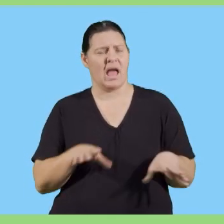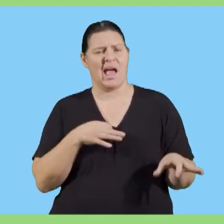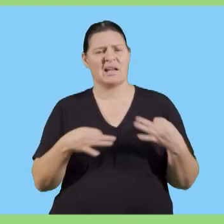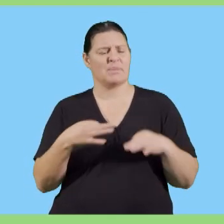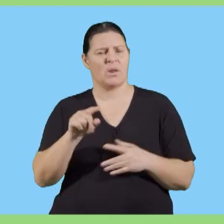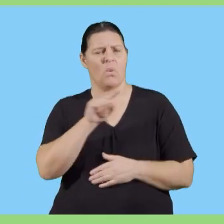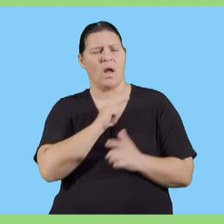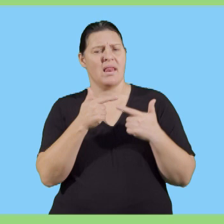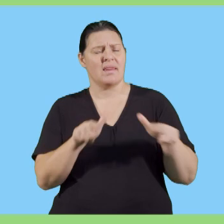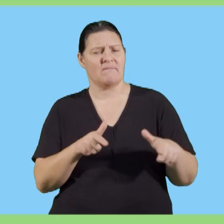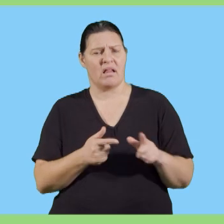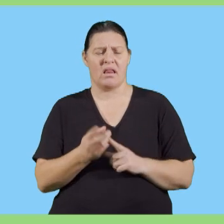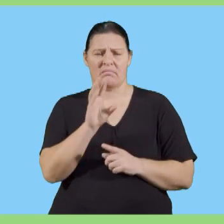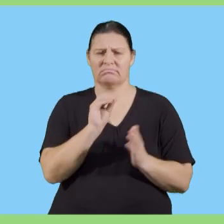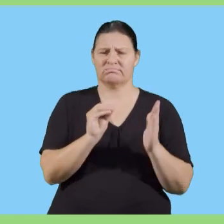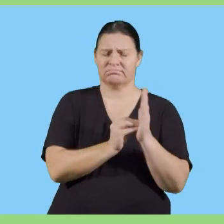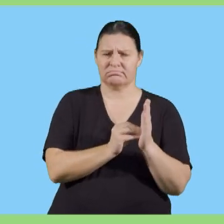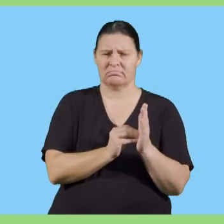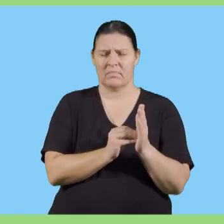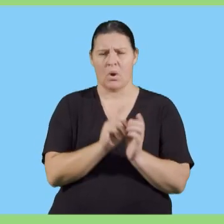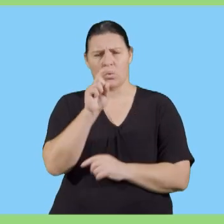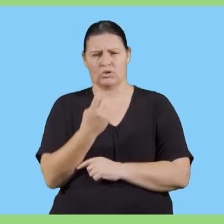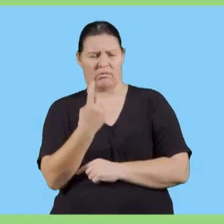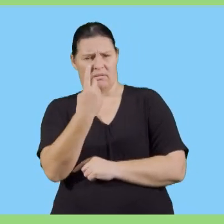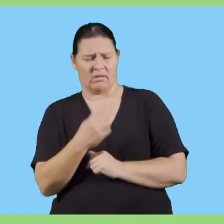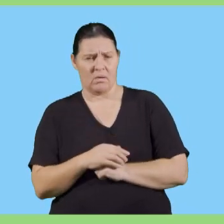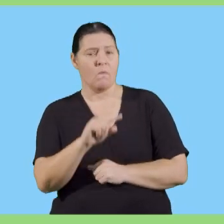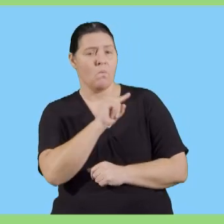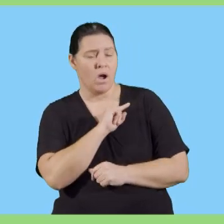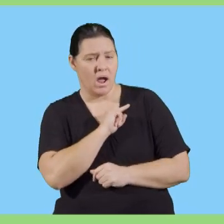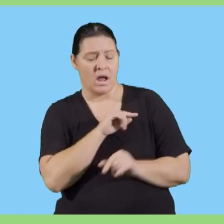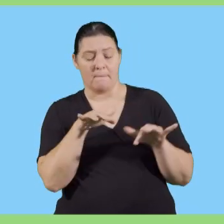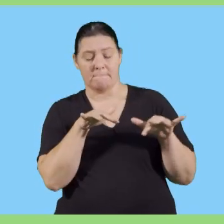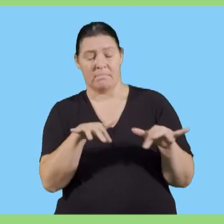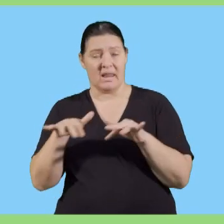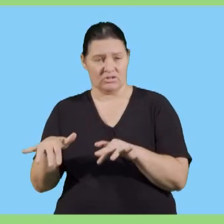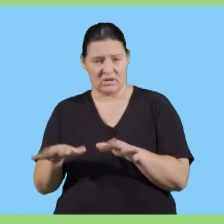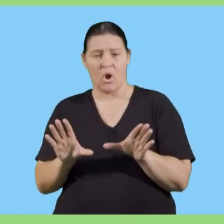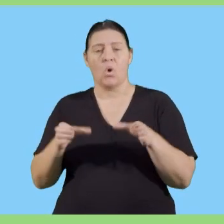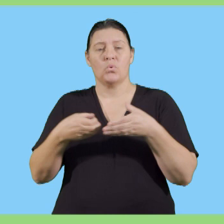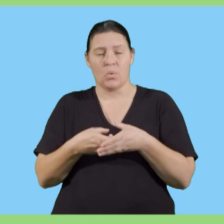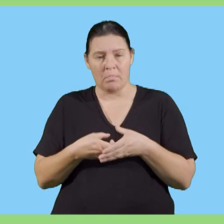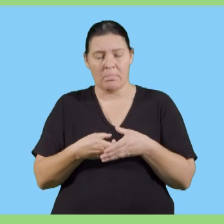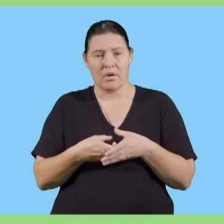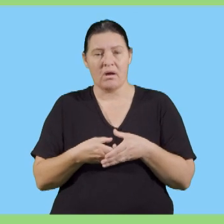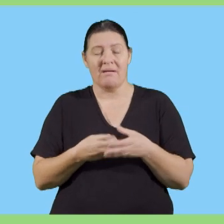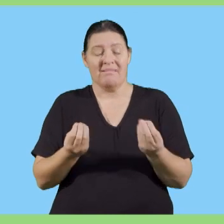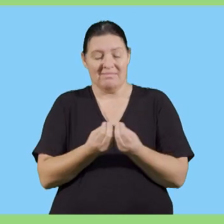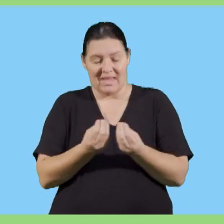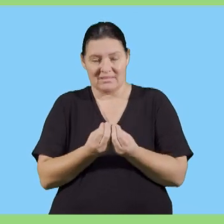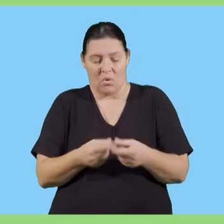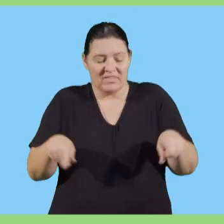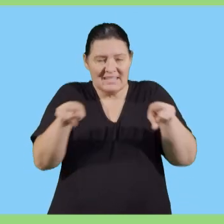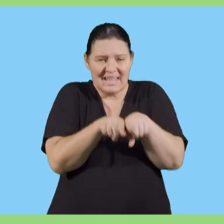said, explain why this level is mentioned in question 1 above. Because a population is a group of